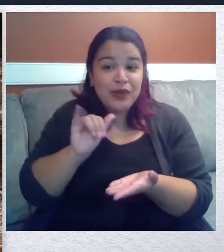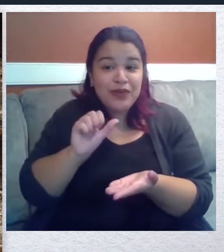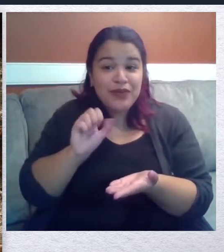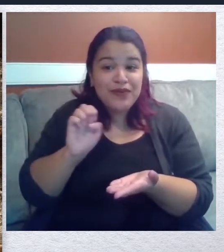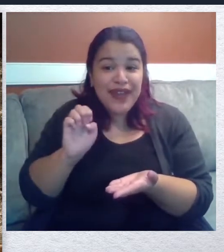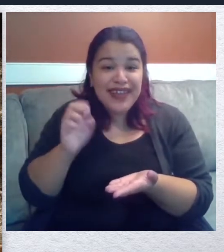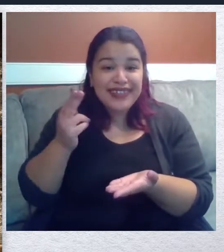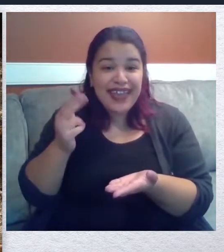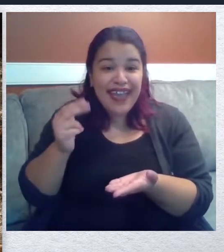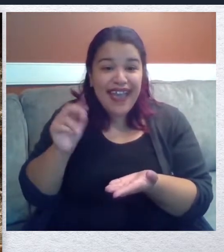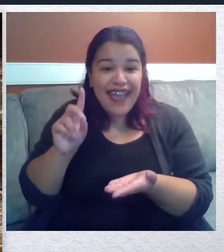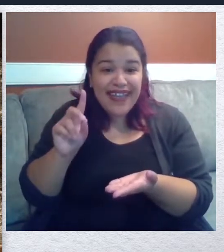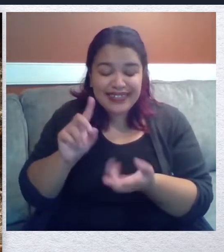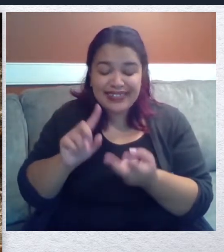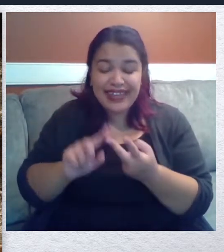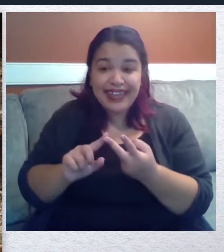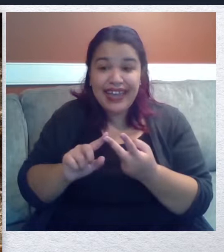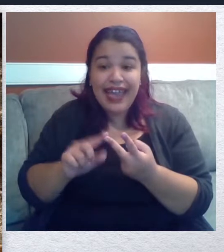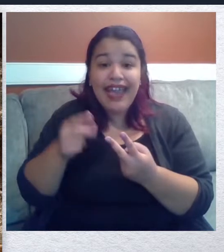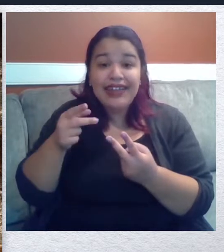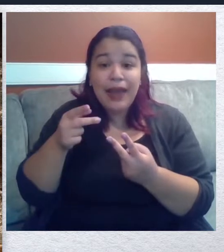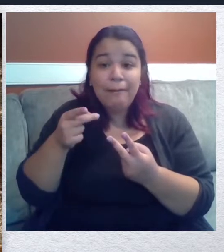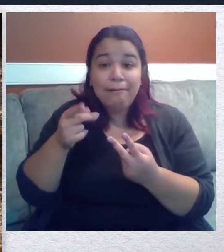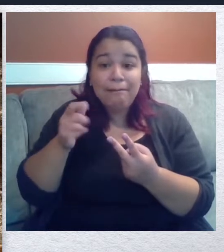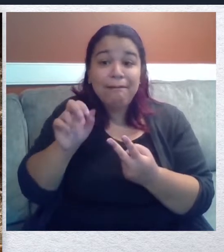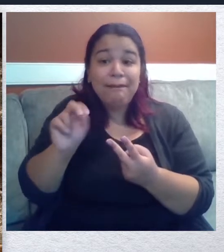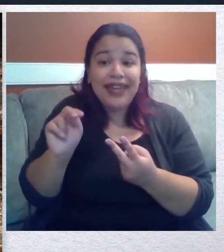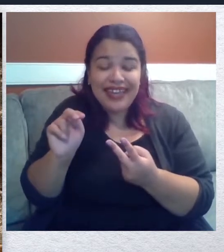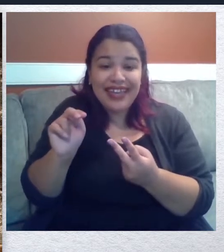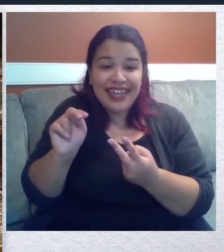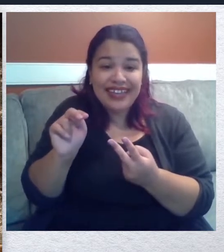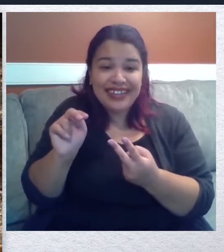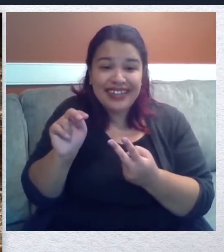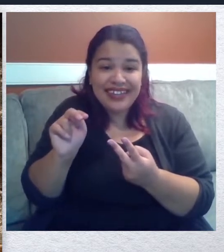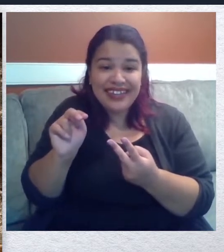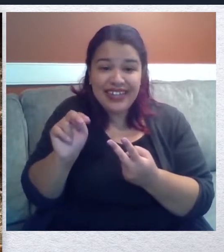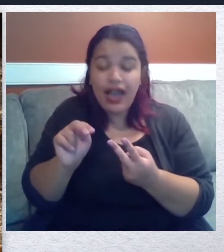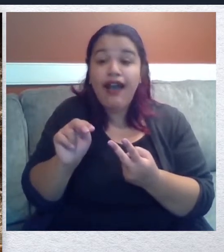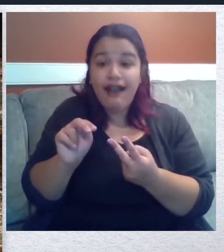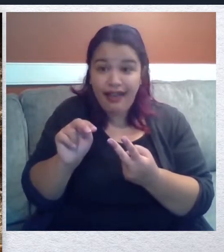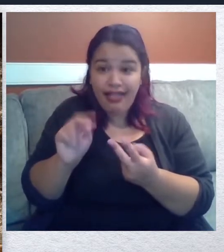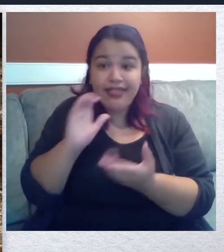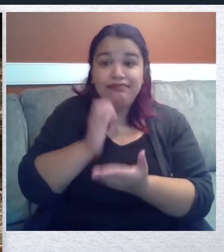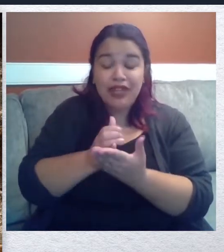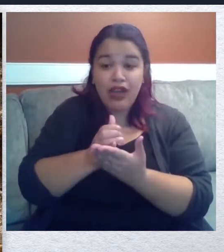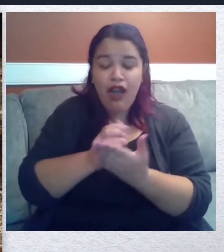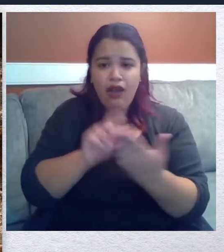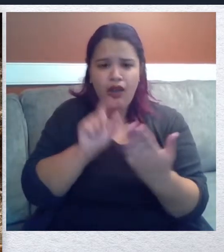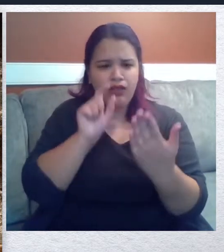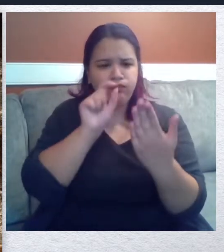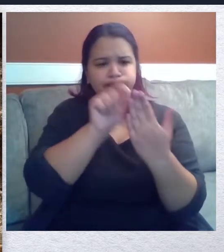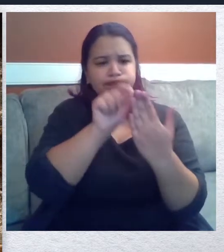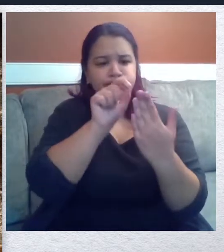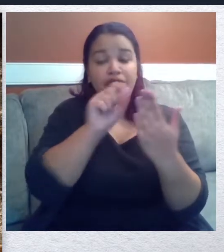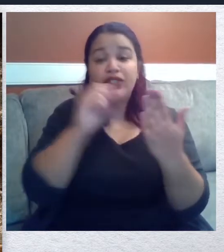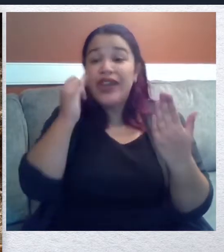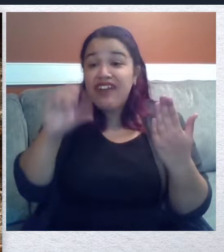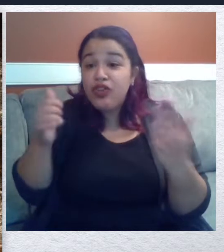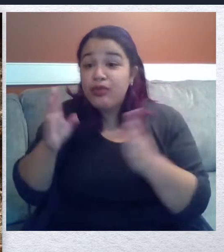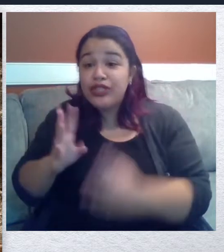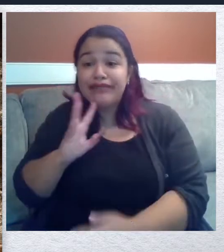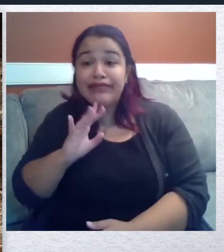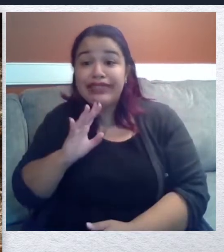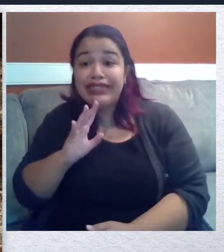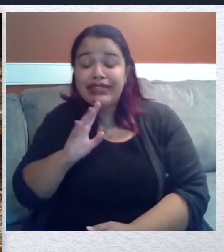you during the meeting, even if someone else is speaking. Tap in the meeting for the meeting controls such